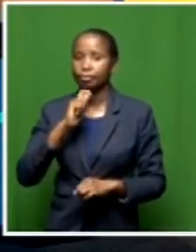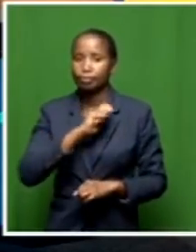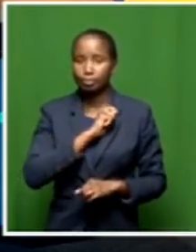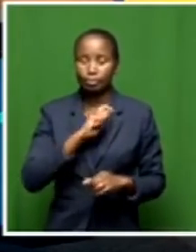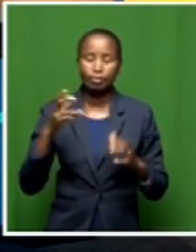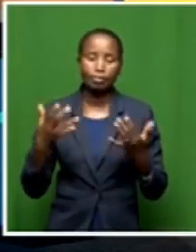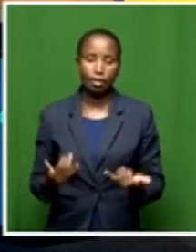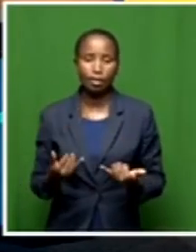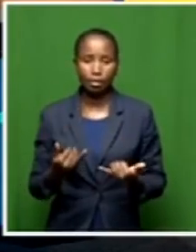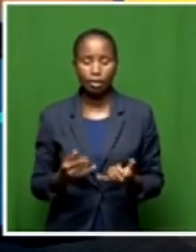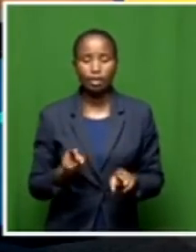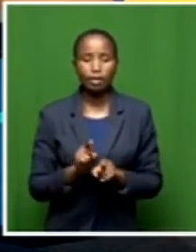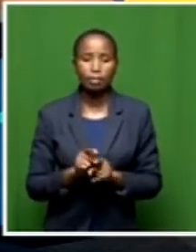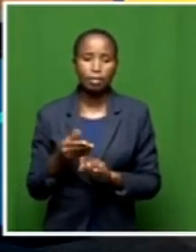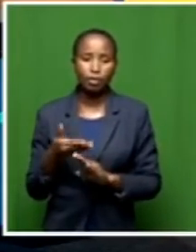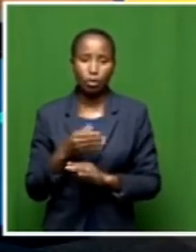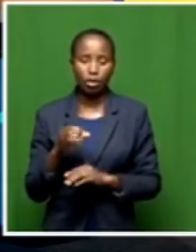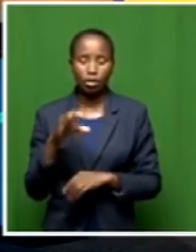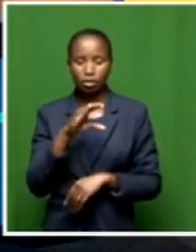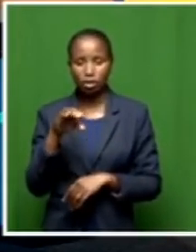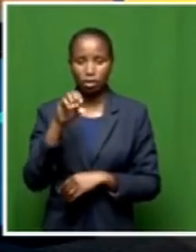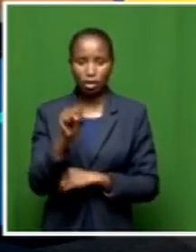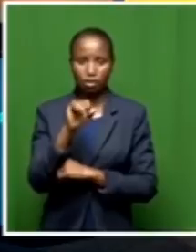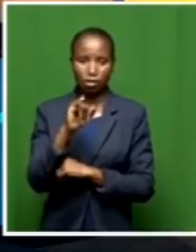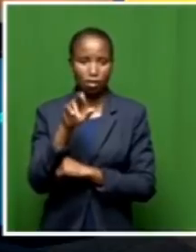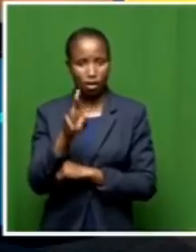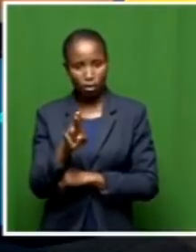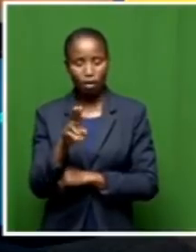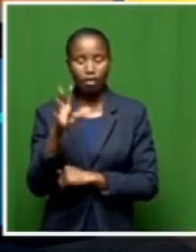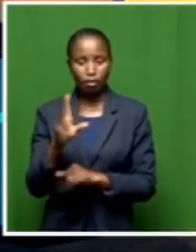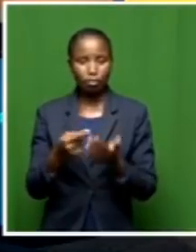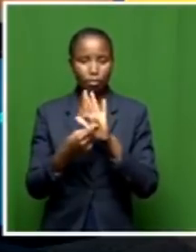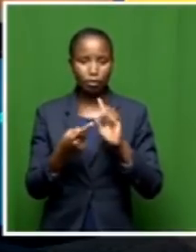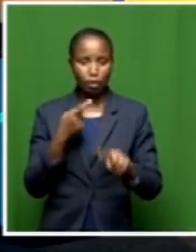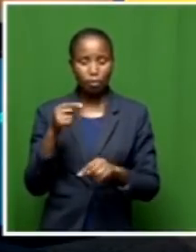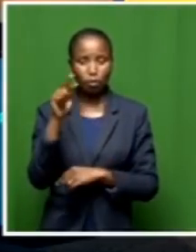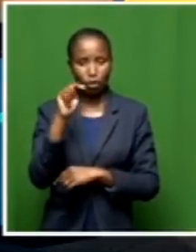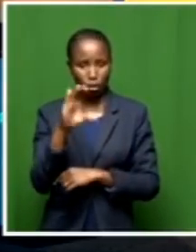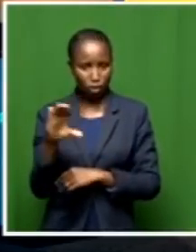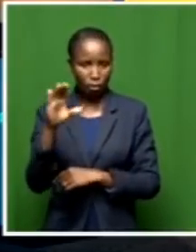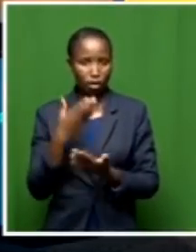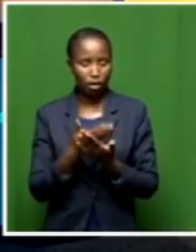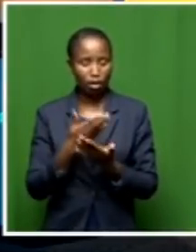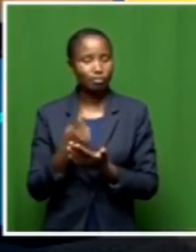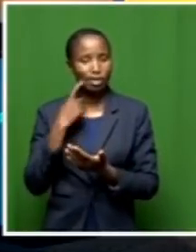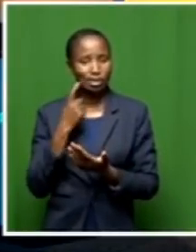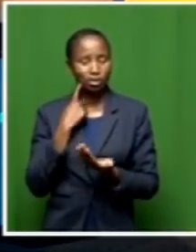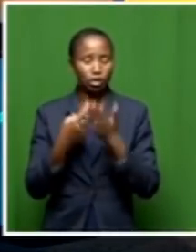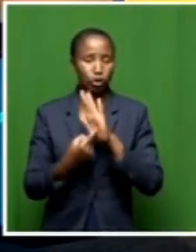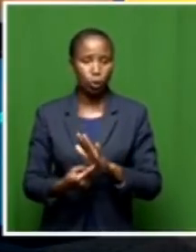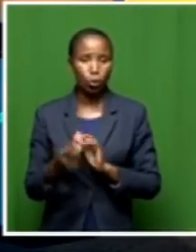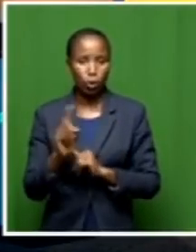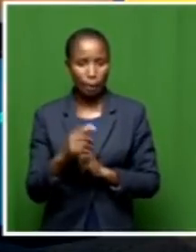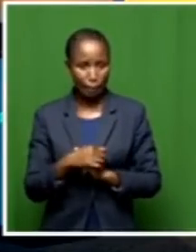CSIR projection for the Northern Cape, to just give a little more, forward thinking there. Well, spice, as it